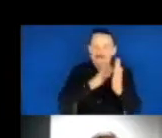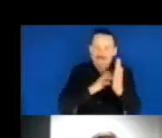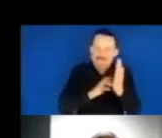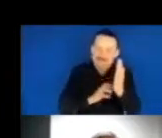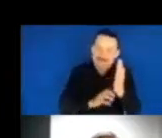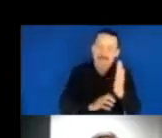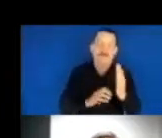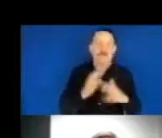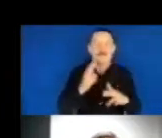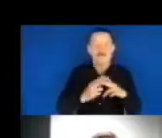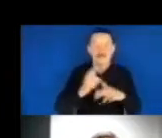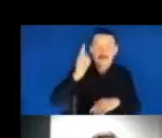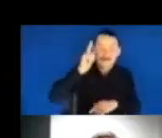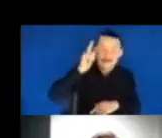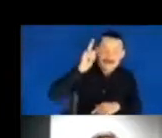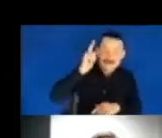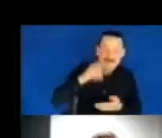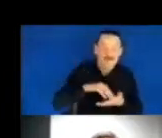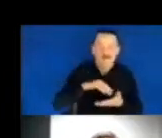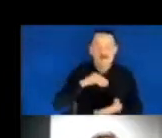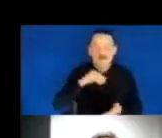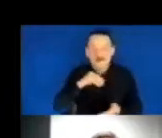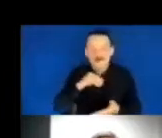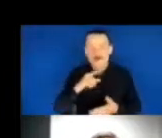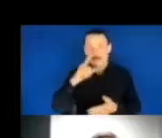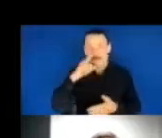It has fabulous